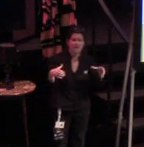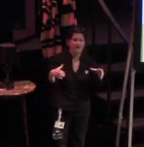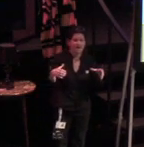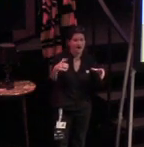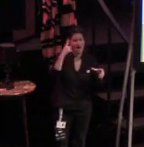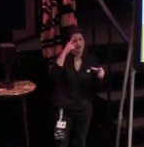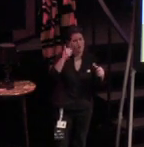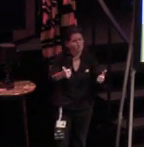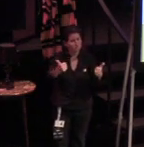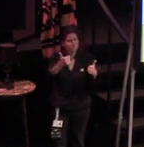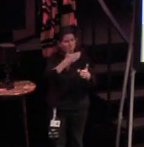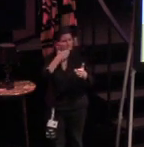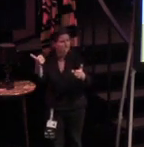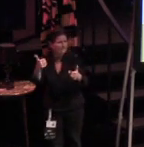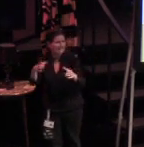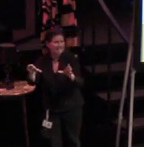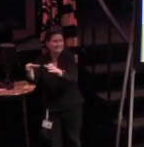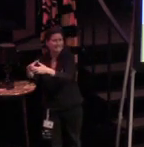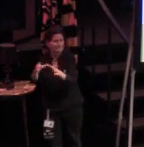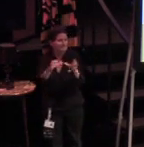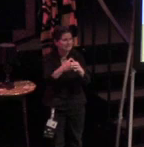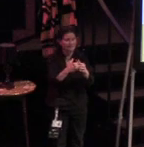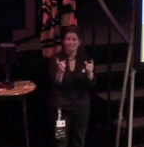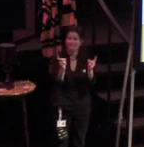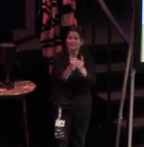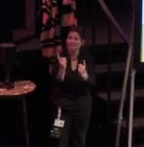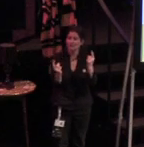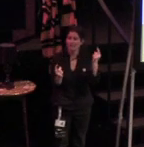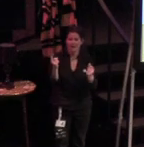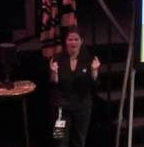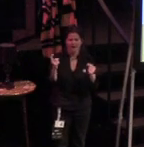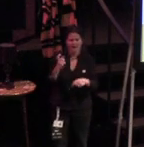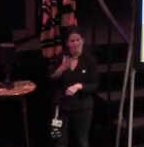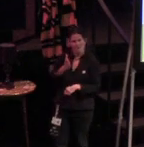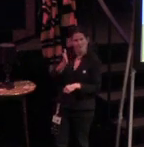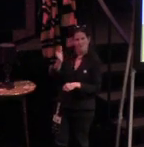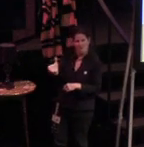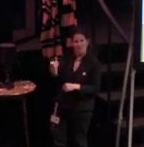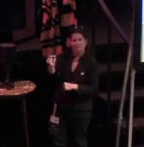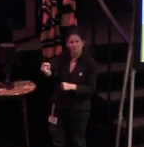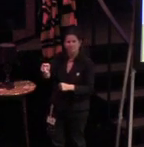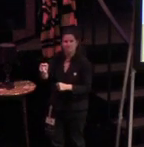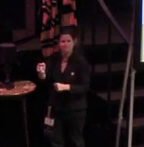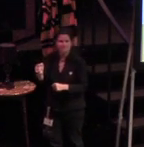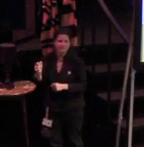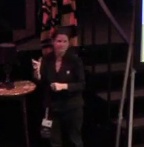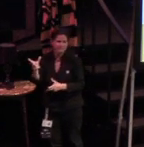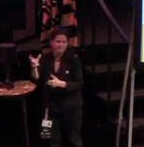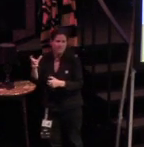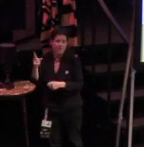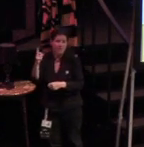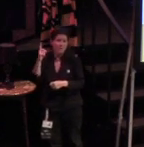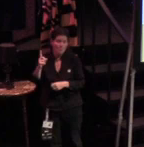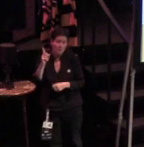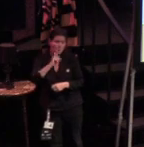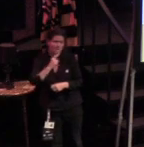I went over to join the conversation and one of the one of the girls were saying have you heard that the lyric has hired